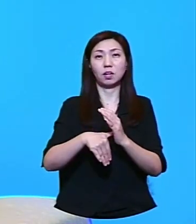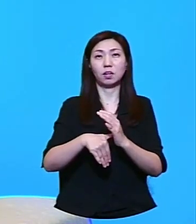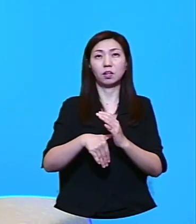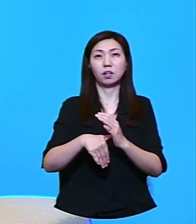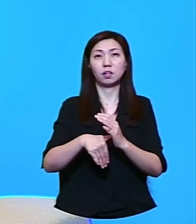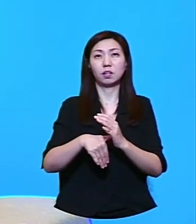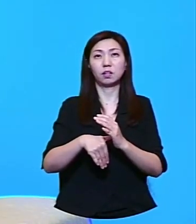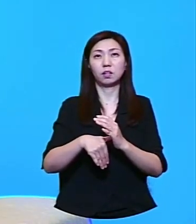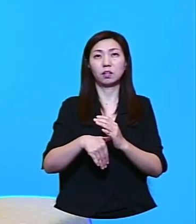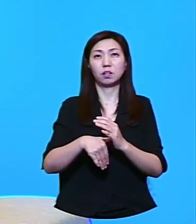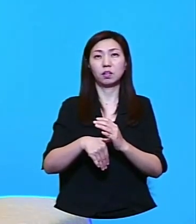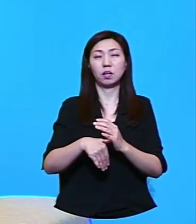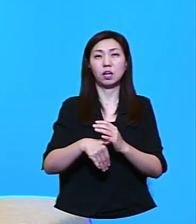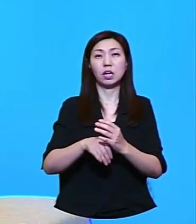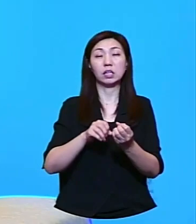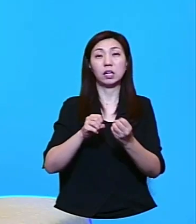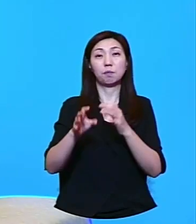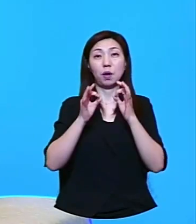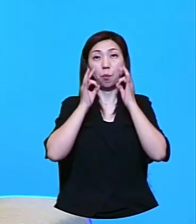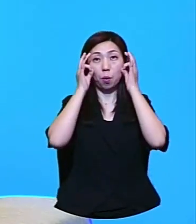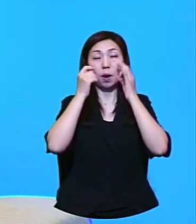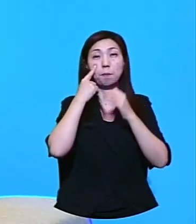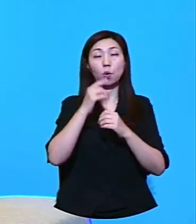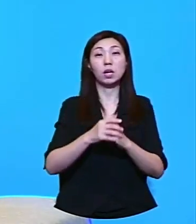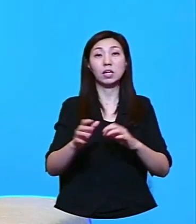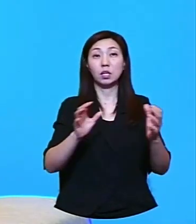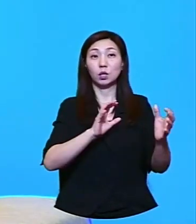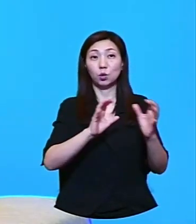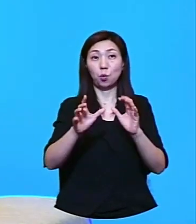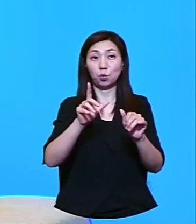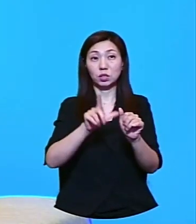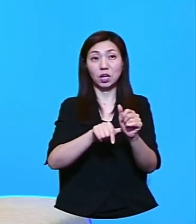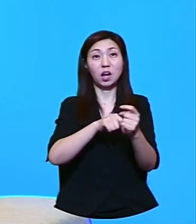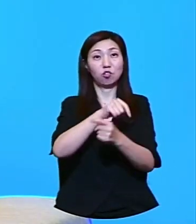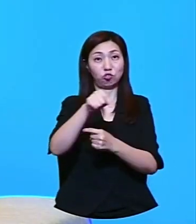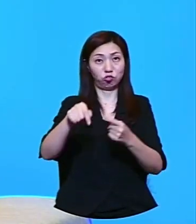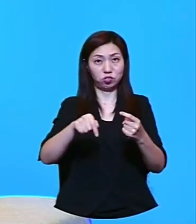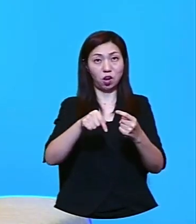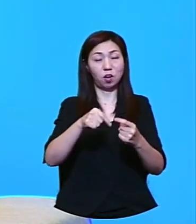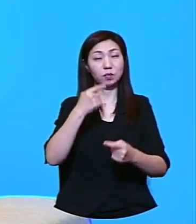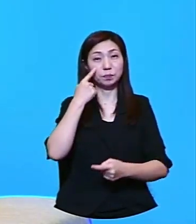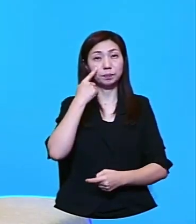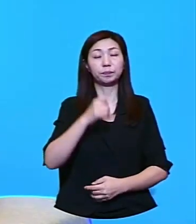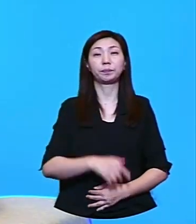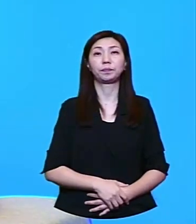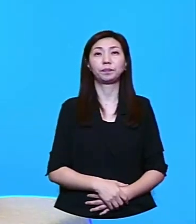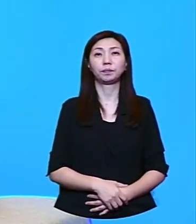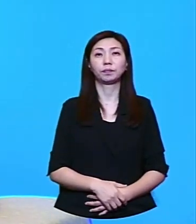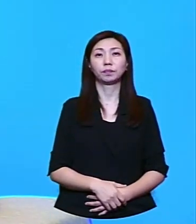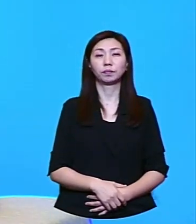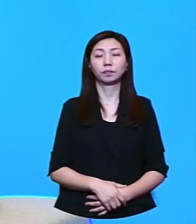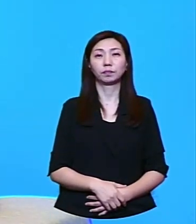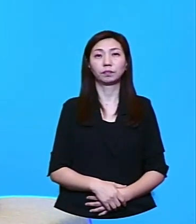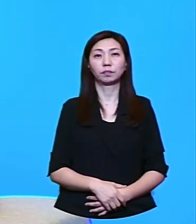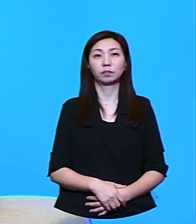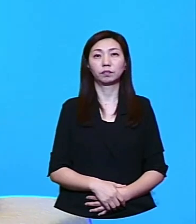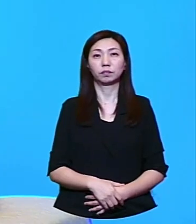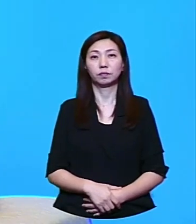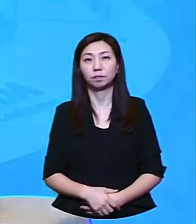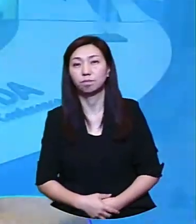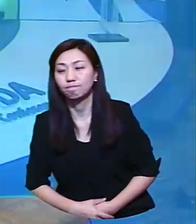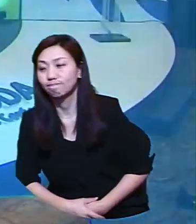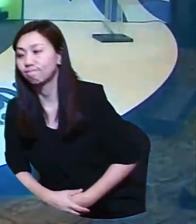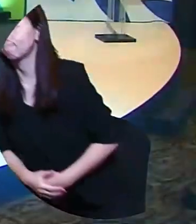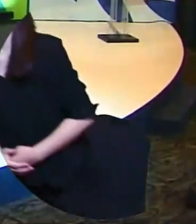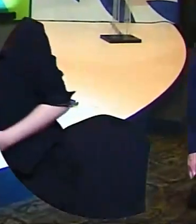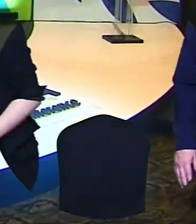move into our discussion session, right? Right. And I